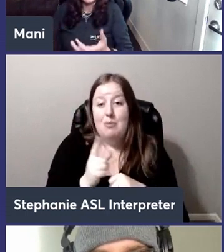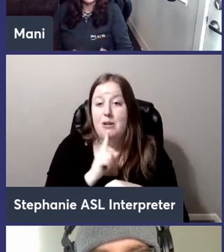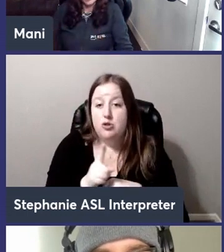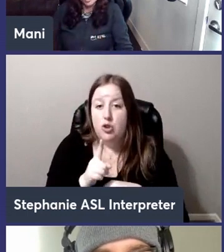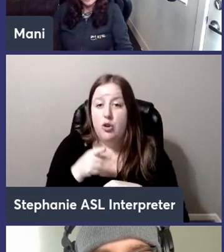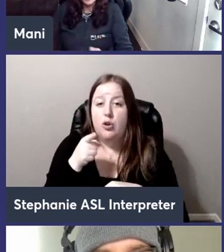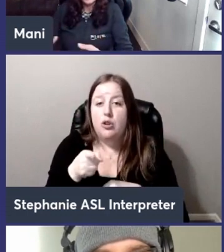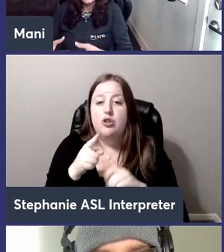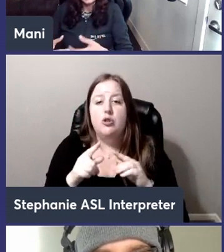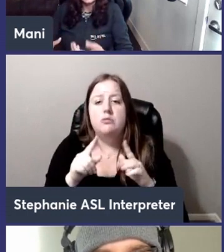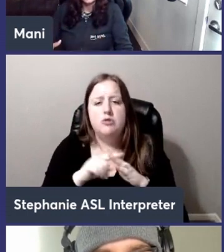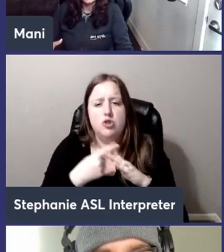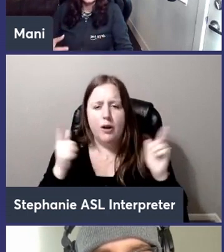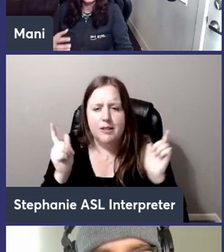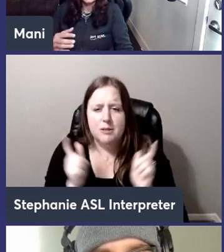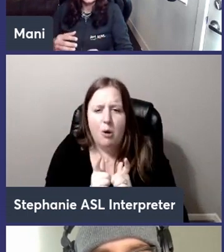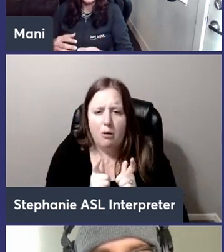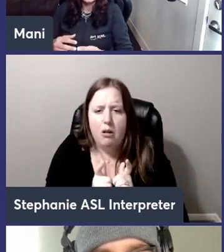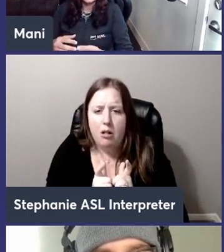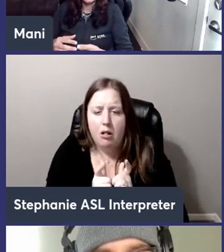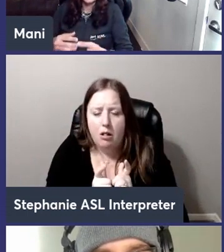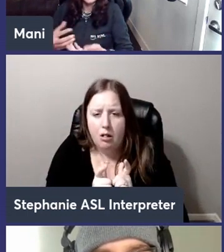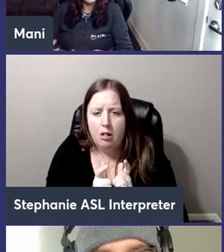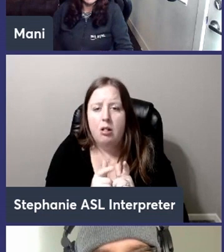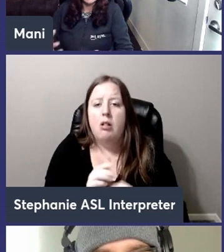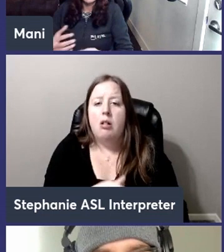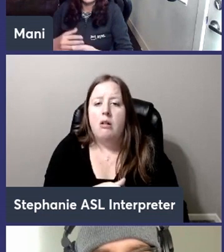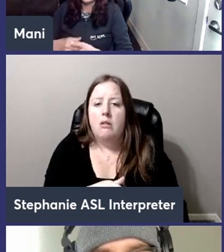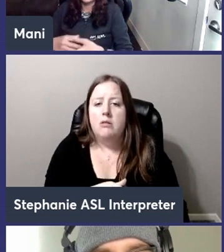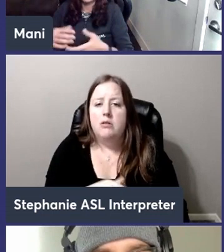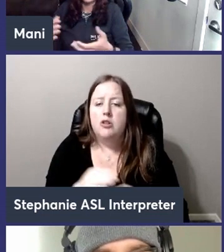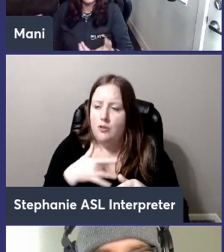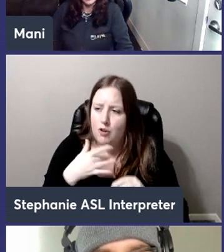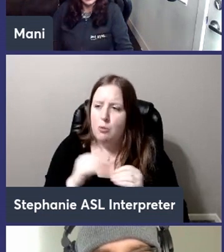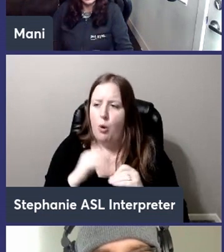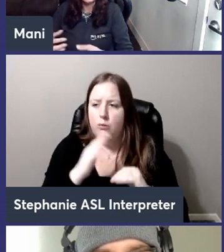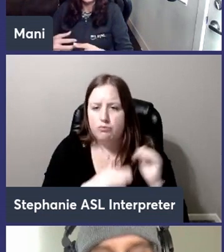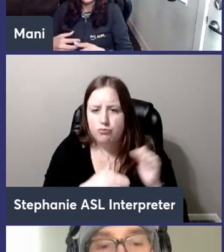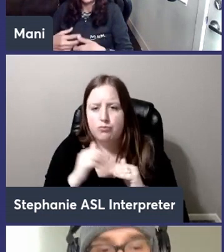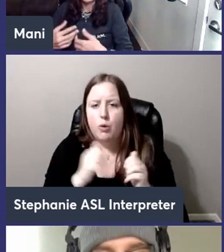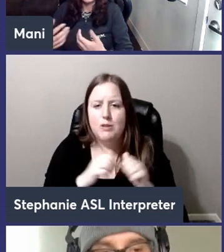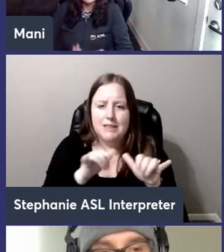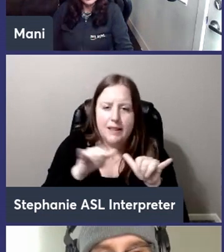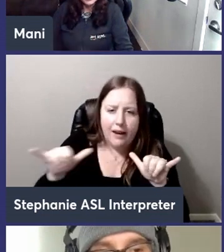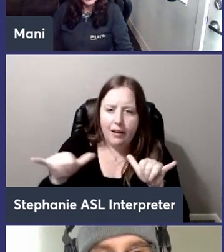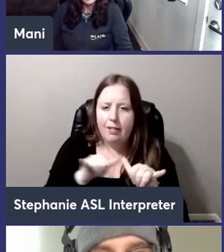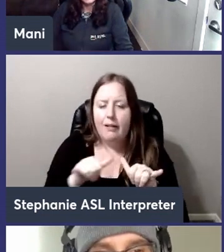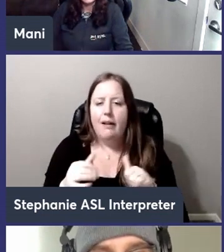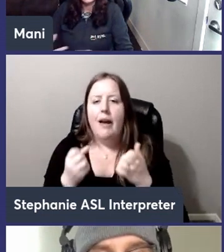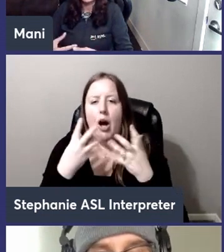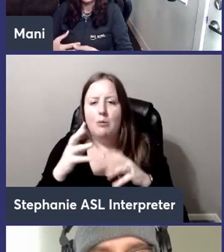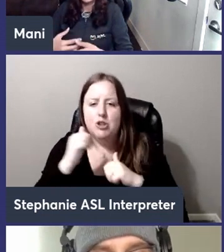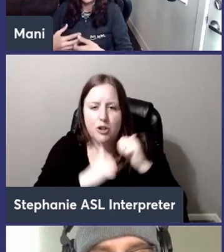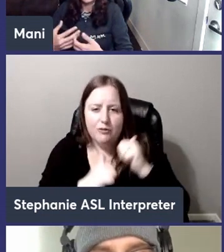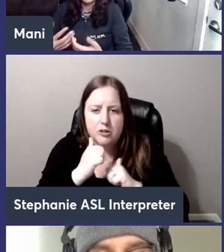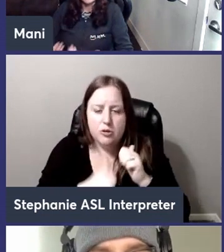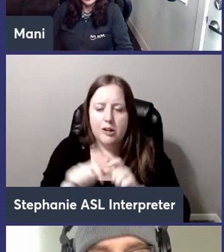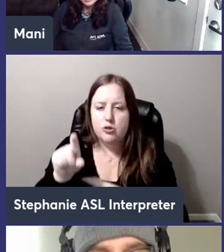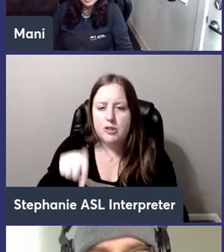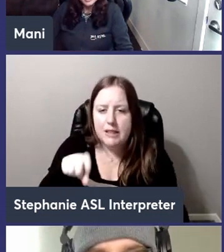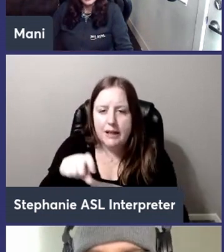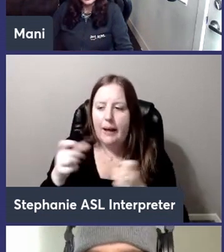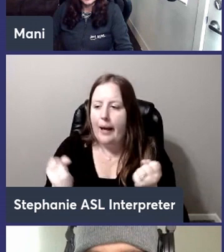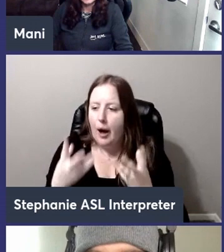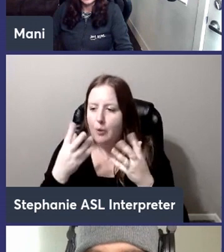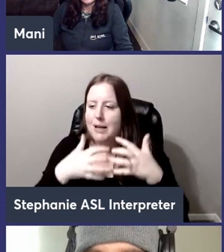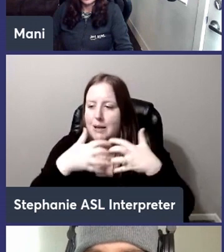starting small. That's where you'll be more comfortable when it comes to scaling, how much infrastructure is needed, how many machines